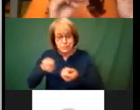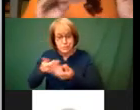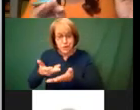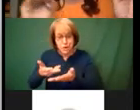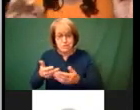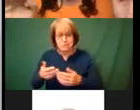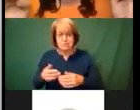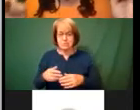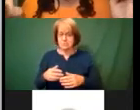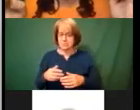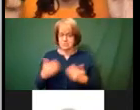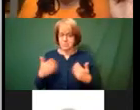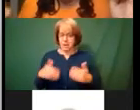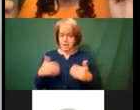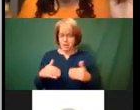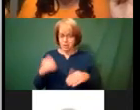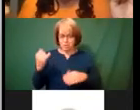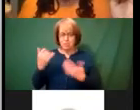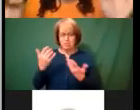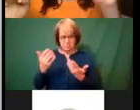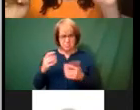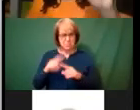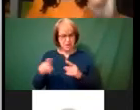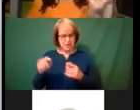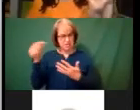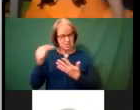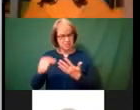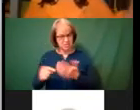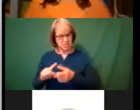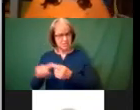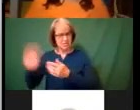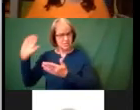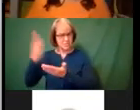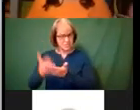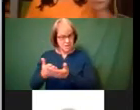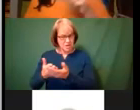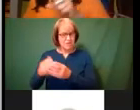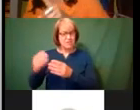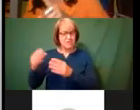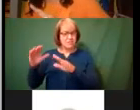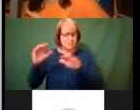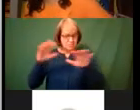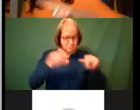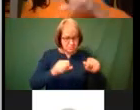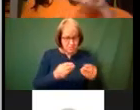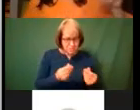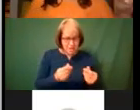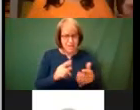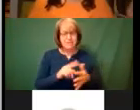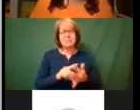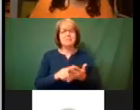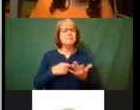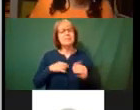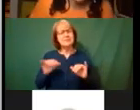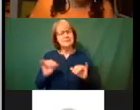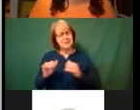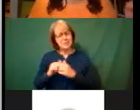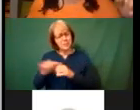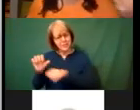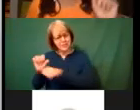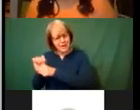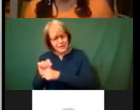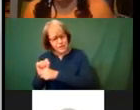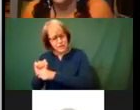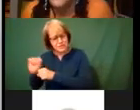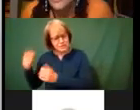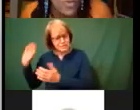killed in order for that land to be made available. 3 years later, Emancipation Proclamation, enslaved Africans are freed. They're giving 400,000 acres until